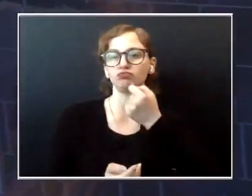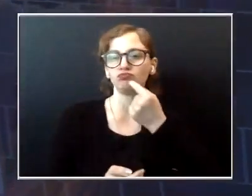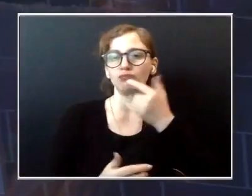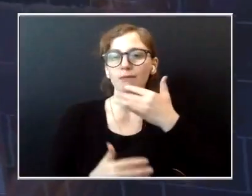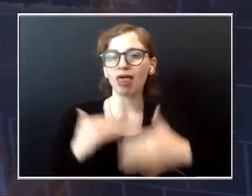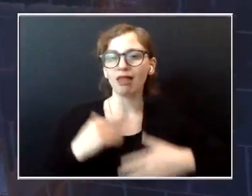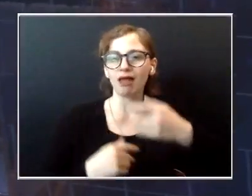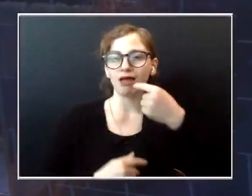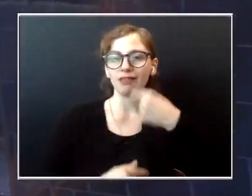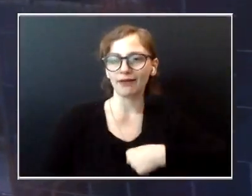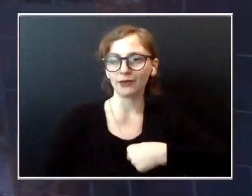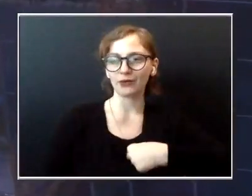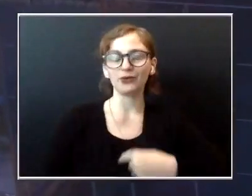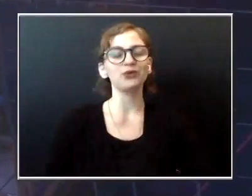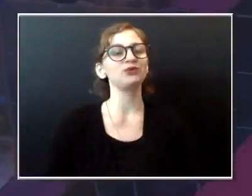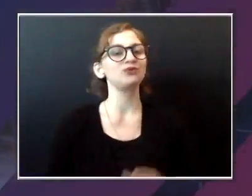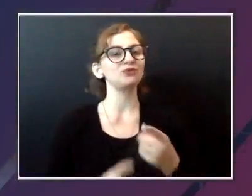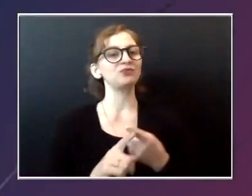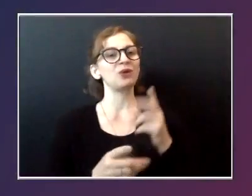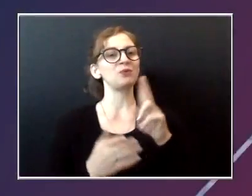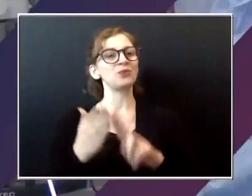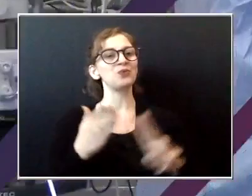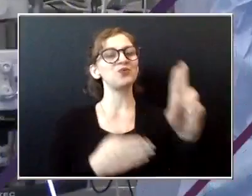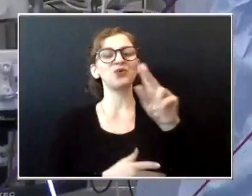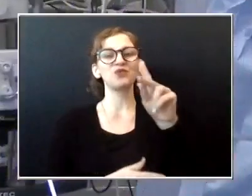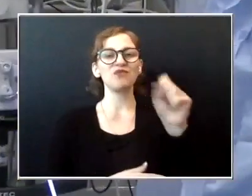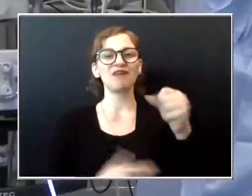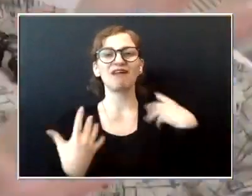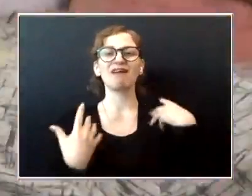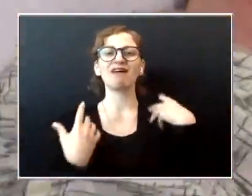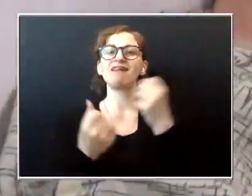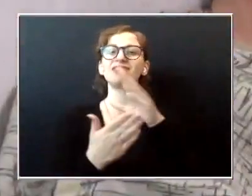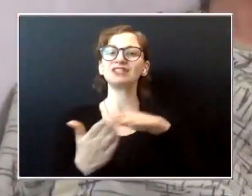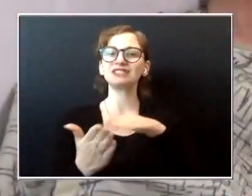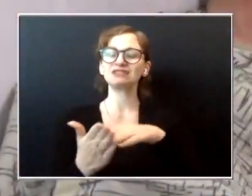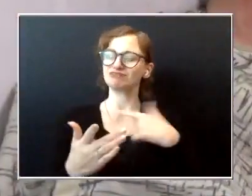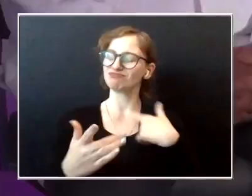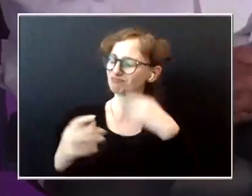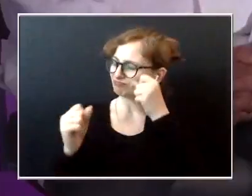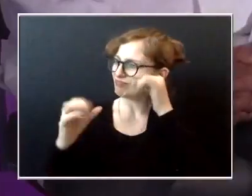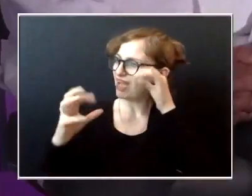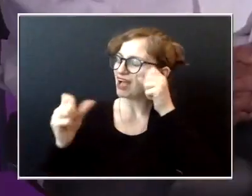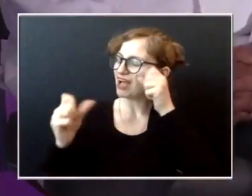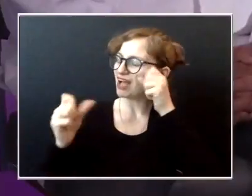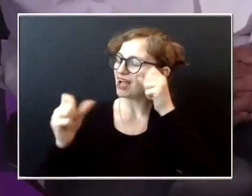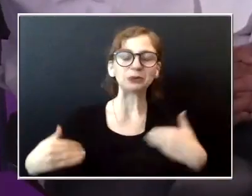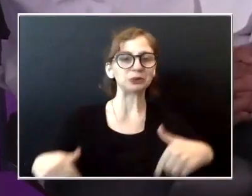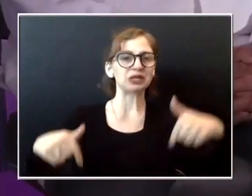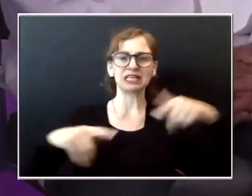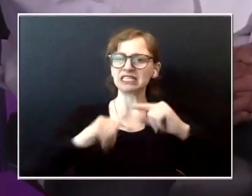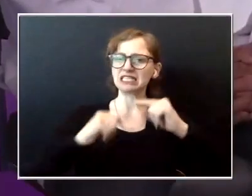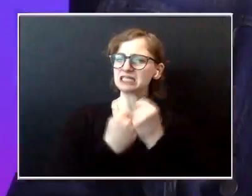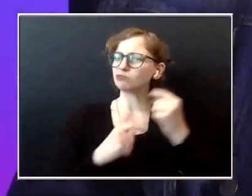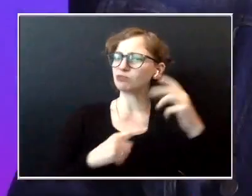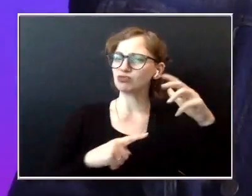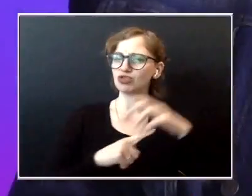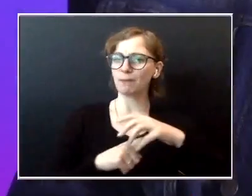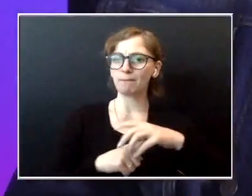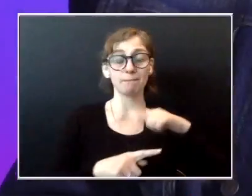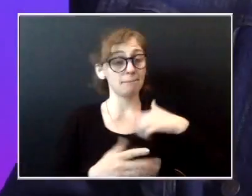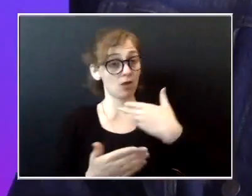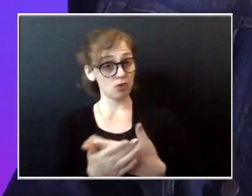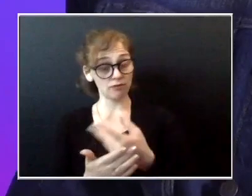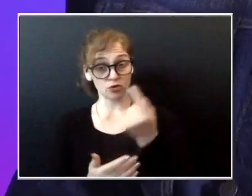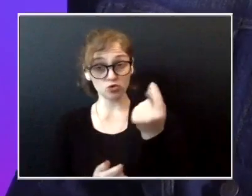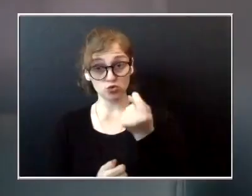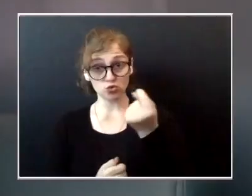From the University of Kansas Health System. I am amazed. The team here is great. I came on a Tuesday, and then by Saturday